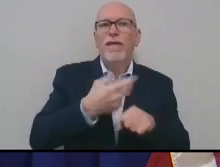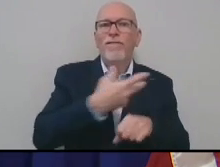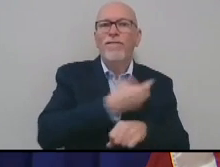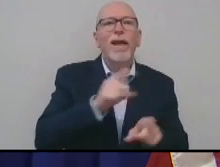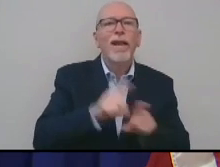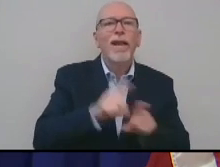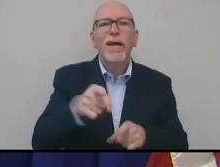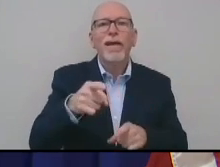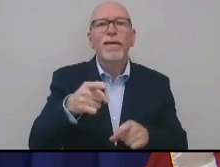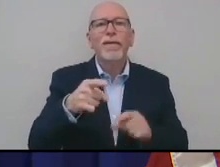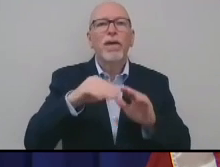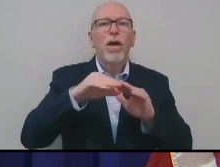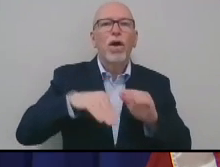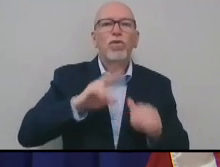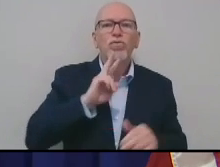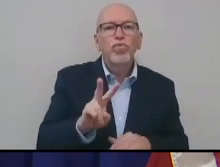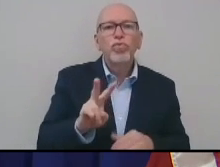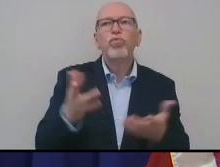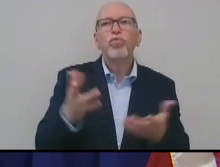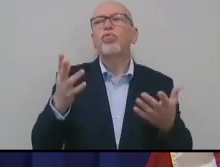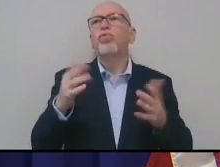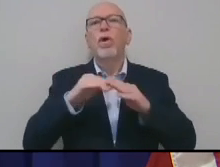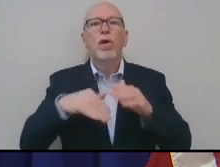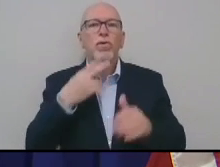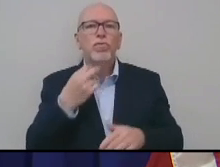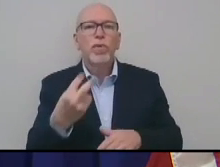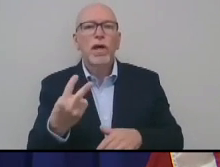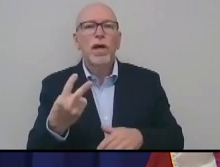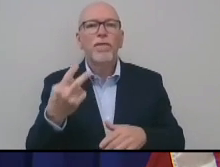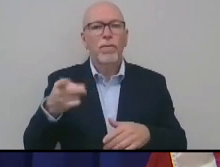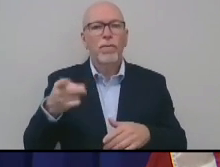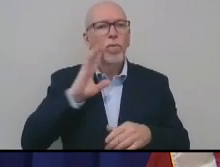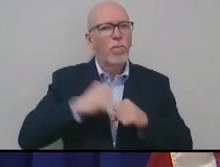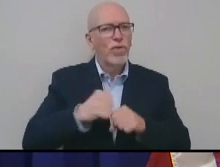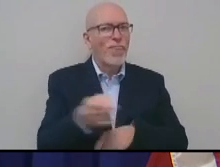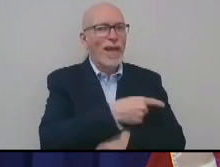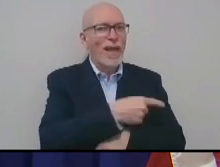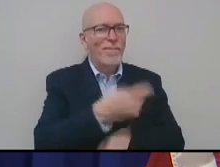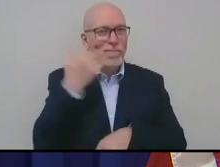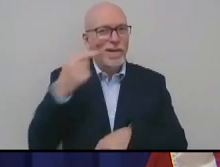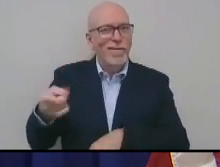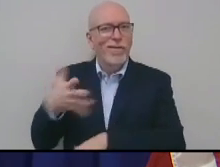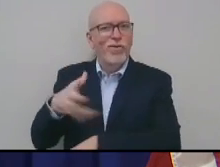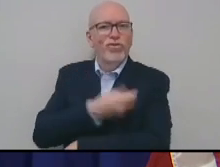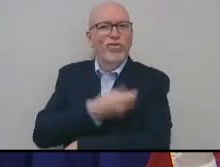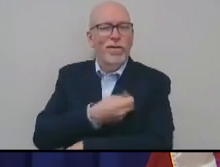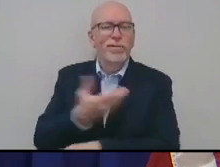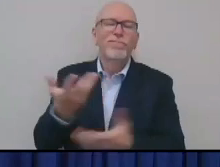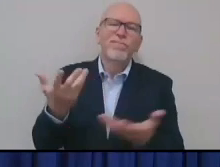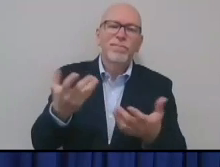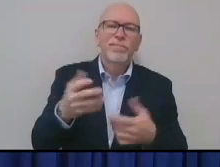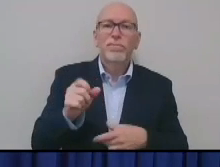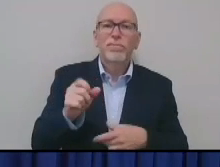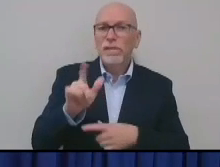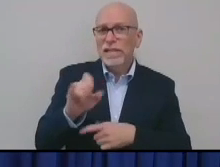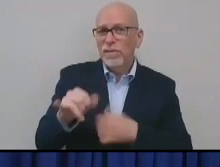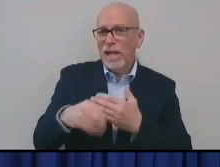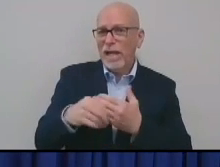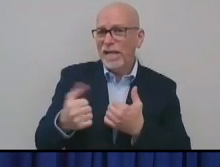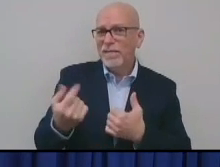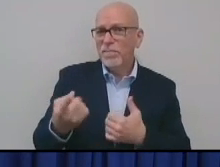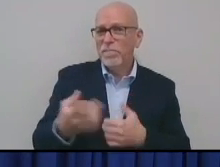under 2-year-olds, our under 12-year-olds right now, and babies out there. So, Lindsay, do you want to add anything to